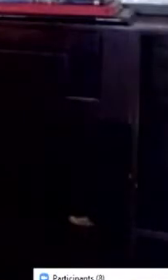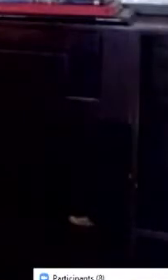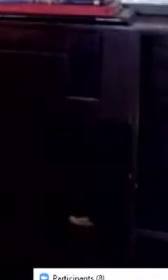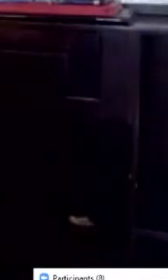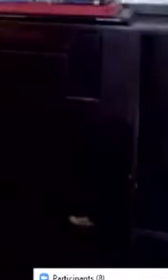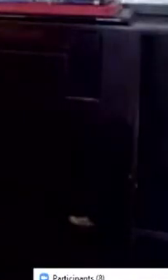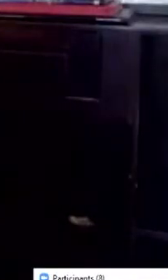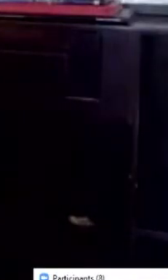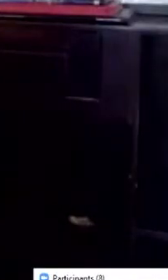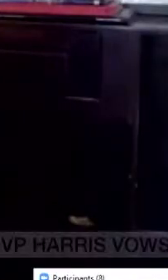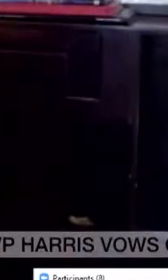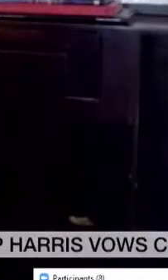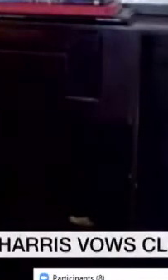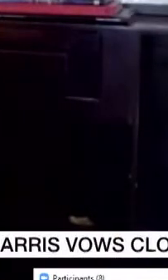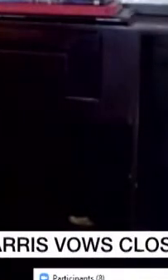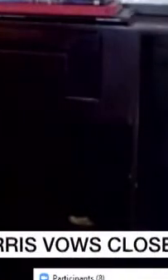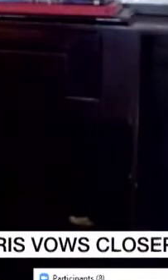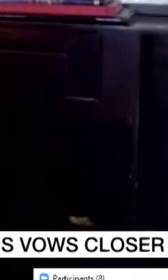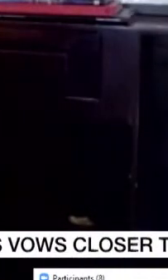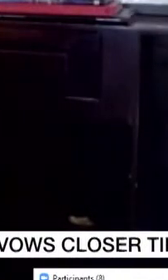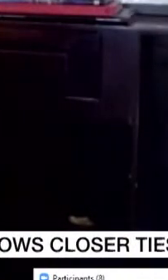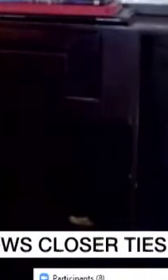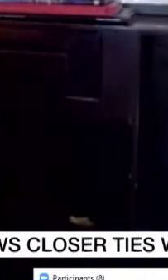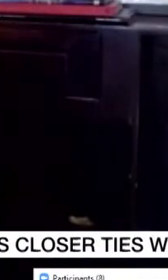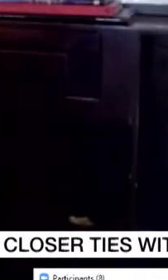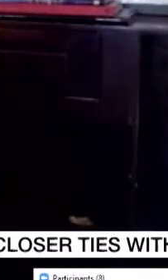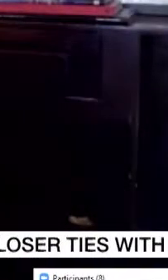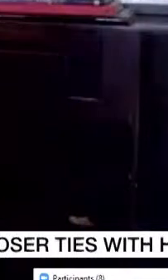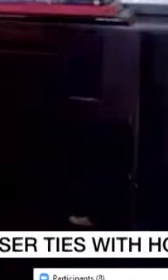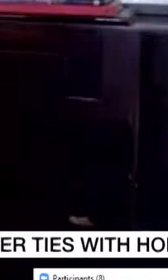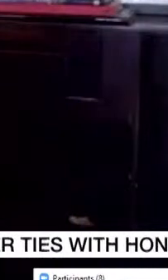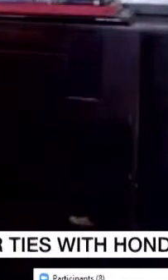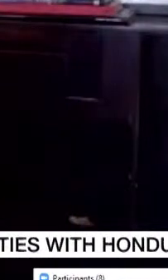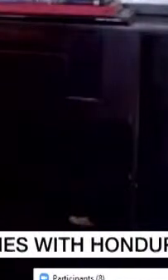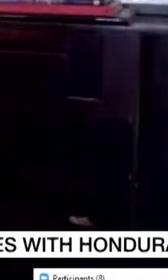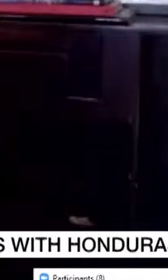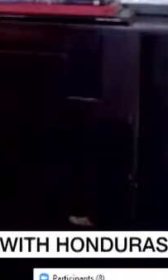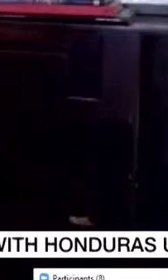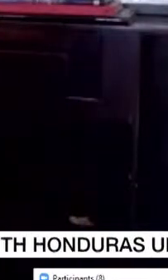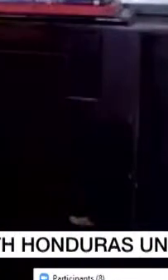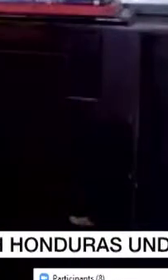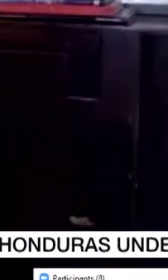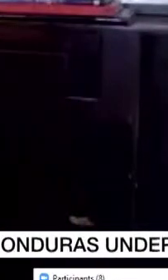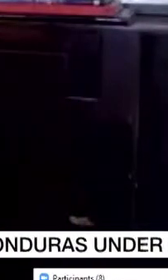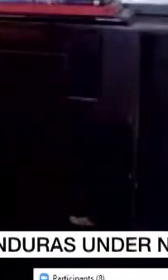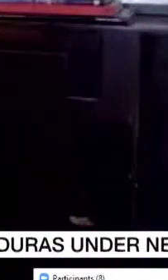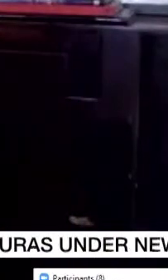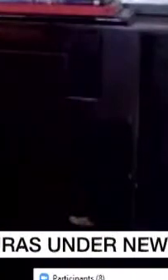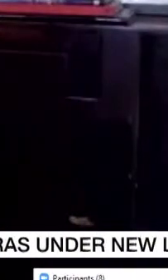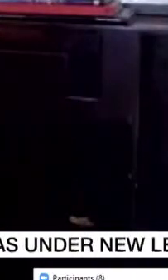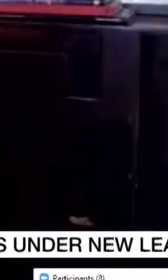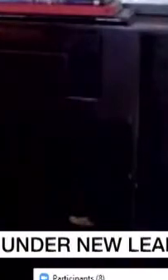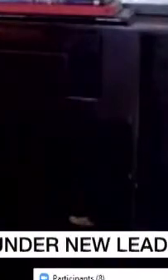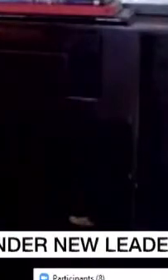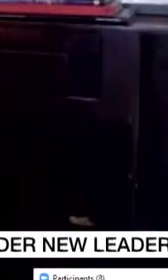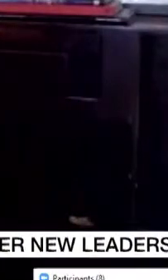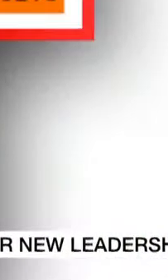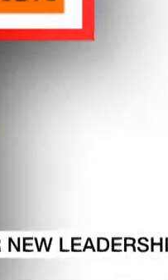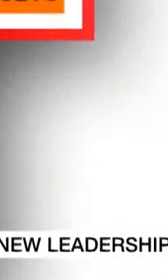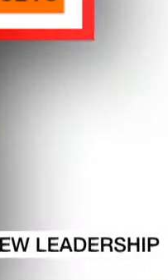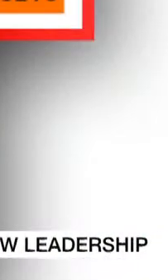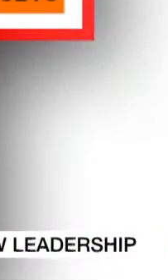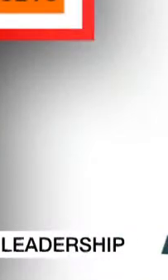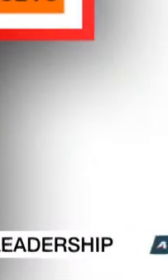The Philippines again lands at the bottom of Bloomberg's COVID Resilience Index for January 2022.